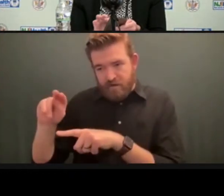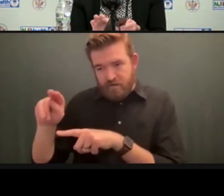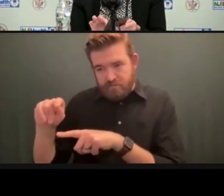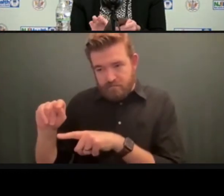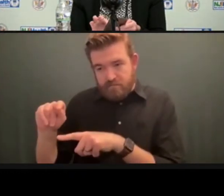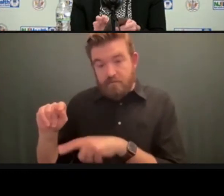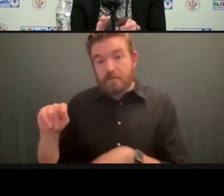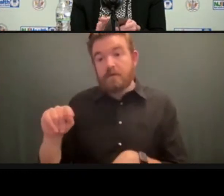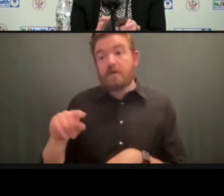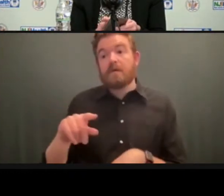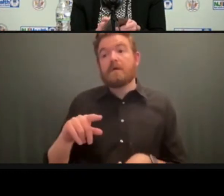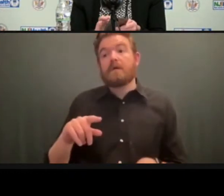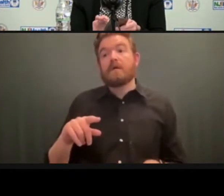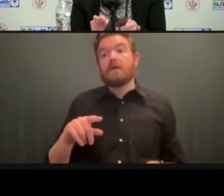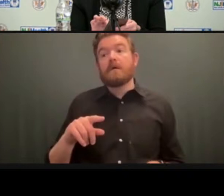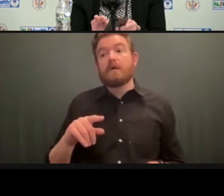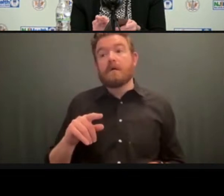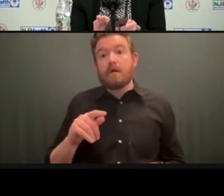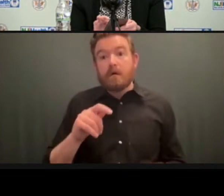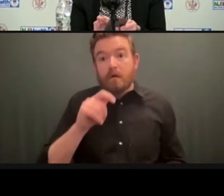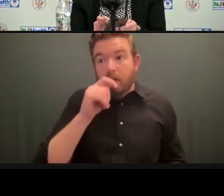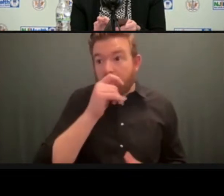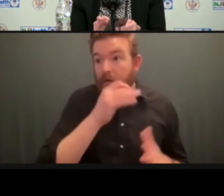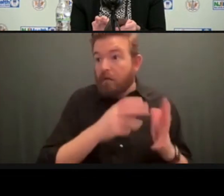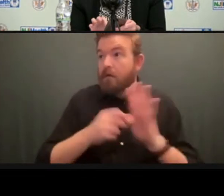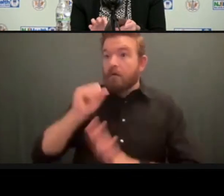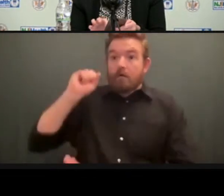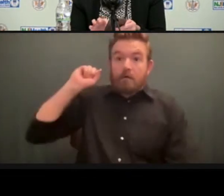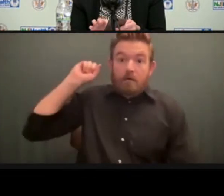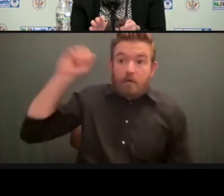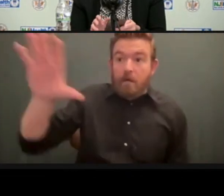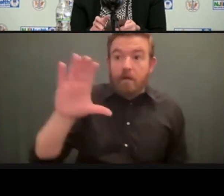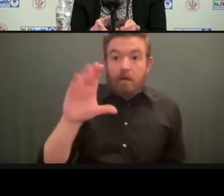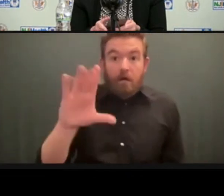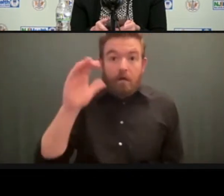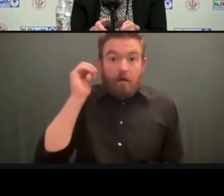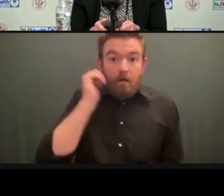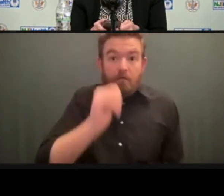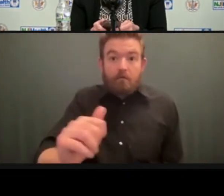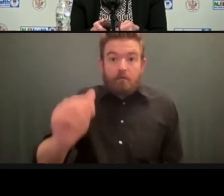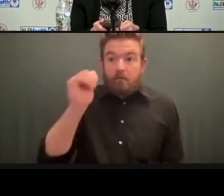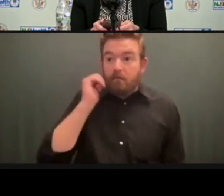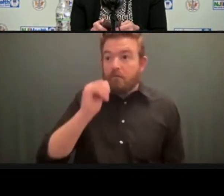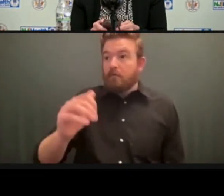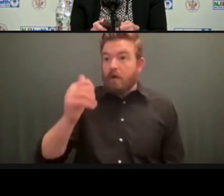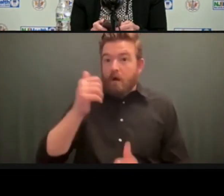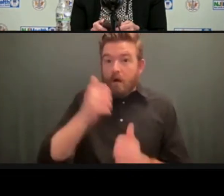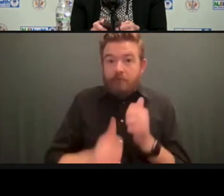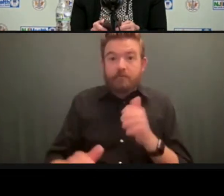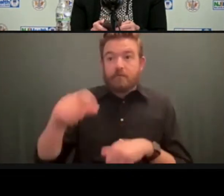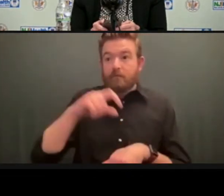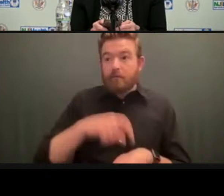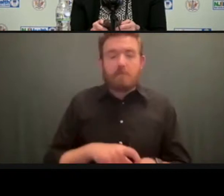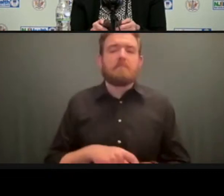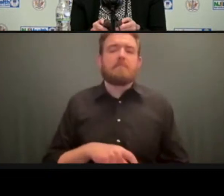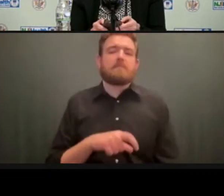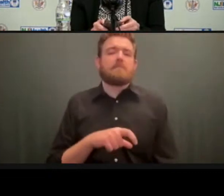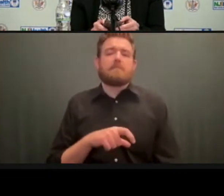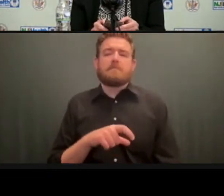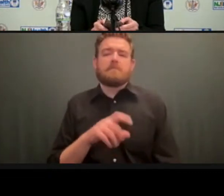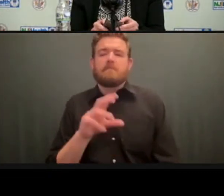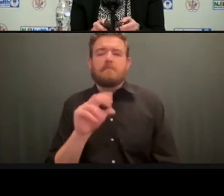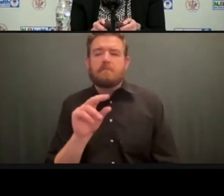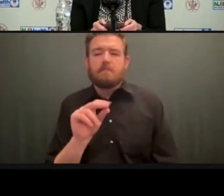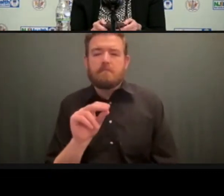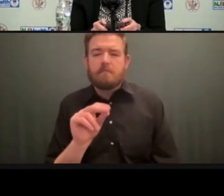PCR test to Vault or anywhere else, LabQuest or Quest, LabCorp or Quest wouldn't give you those results either because they're not being